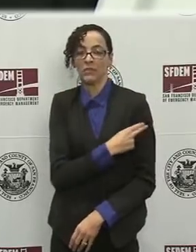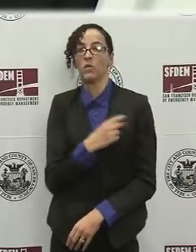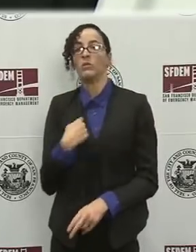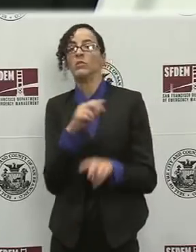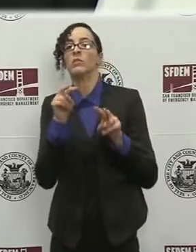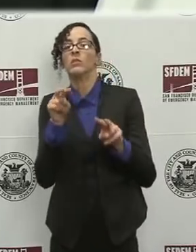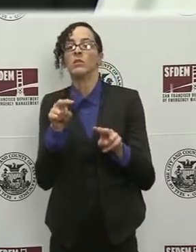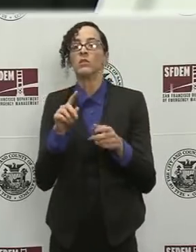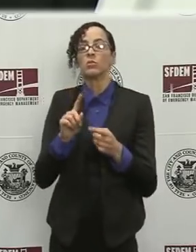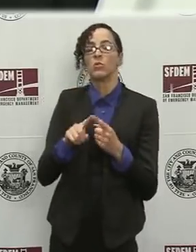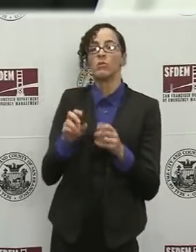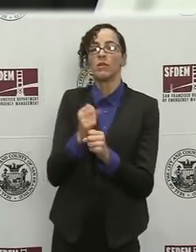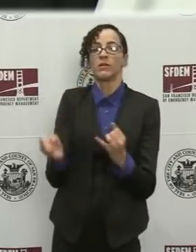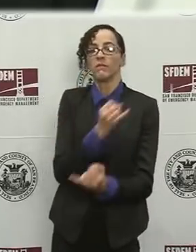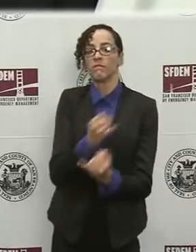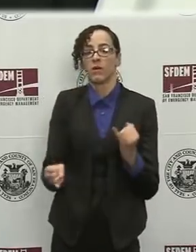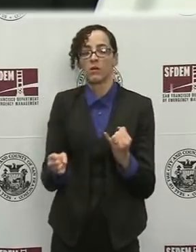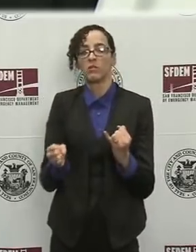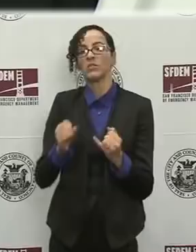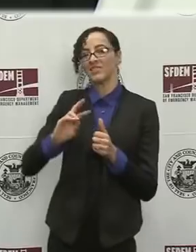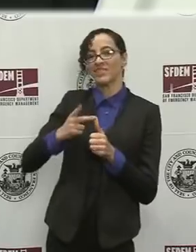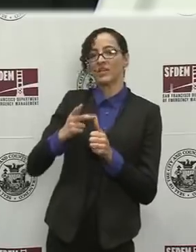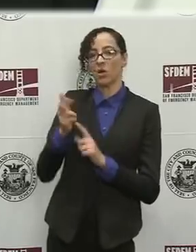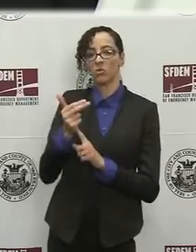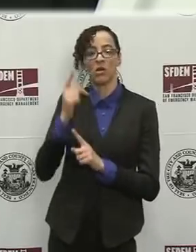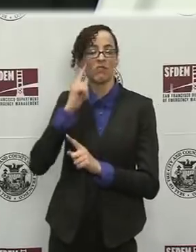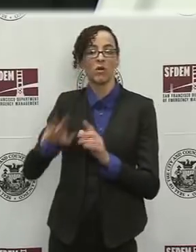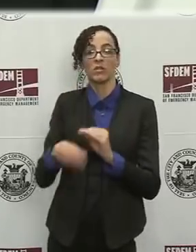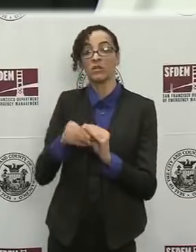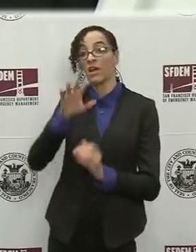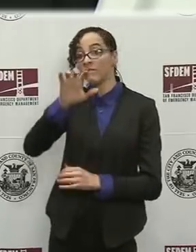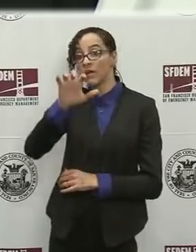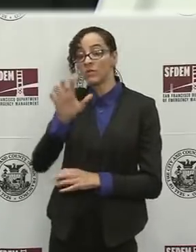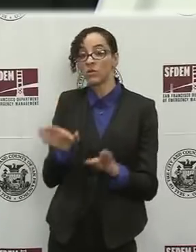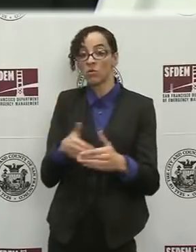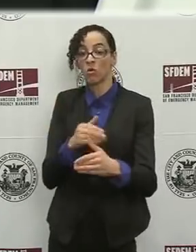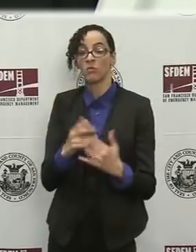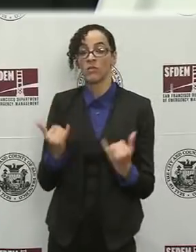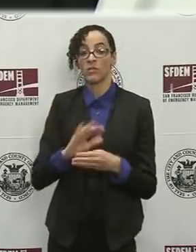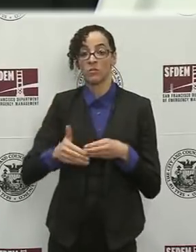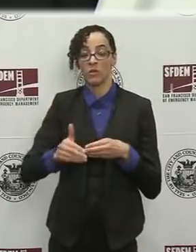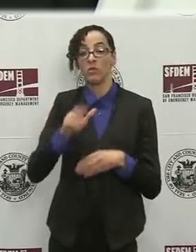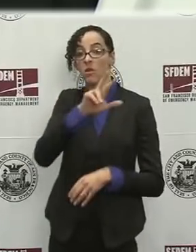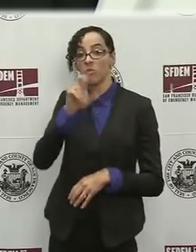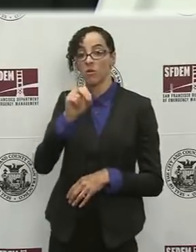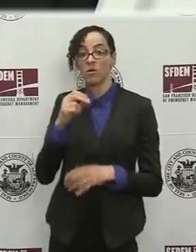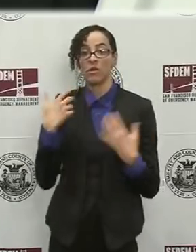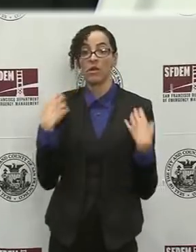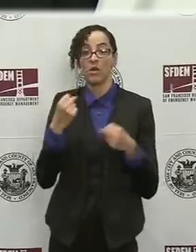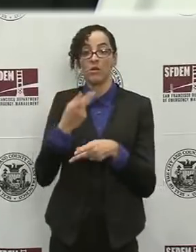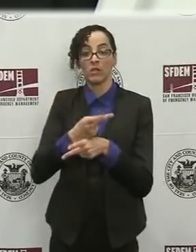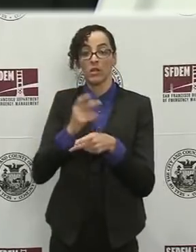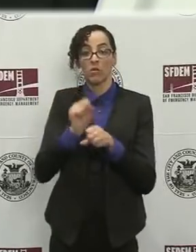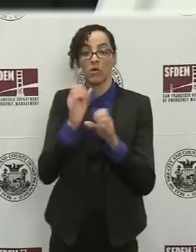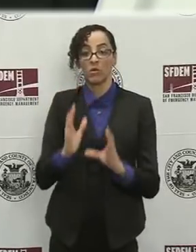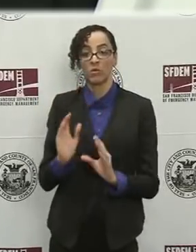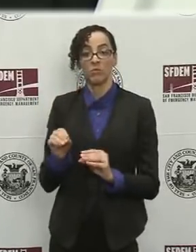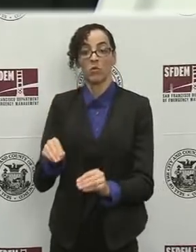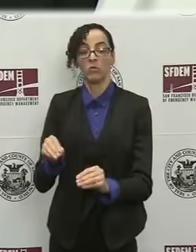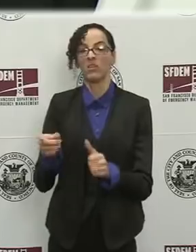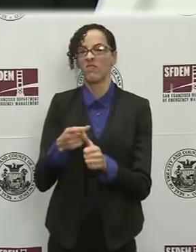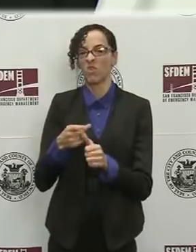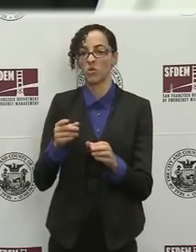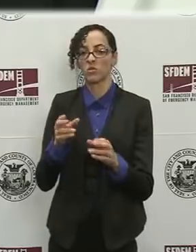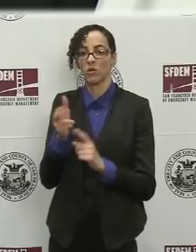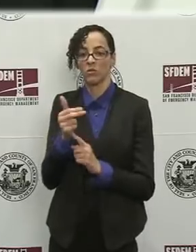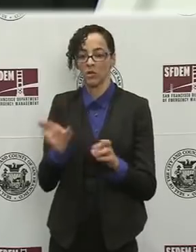week for an additional 500 rooms. This weekend, 30 healthcare workers moved into the first hotels. These hotel rooms